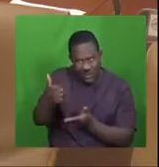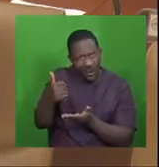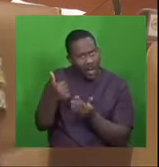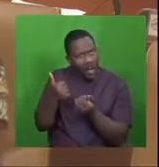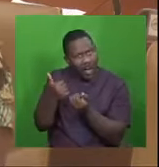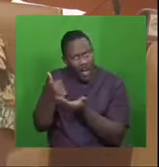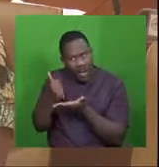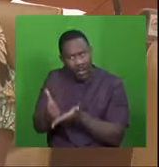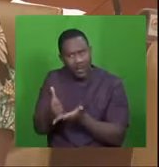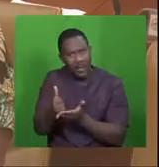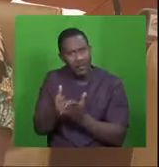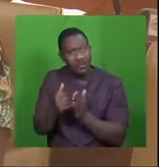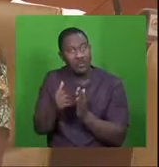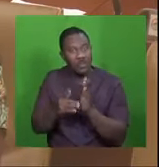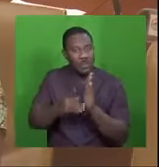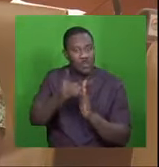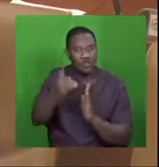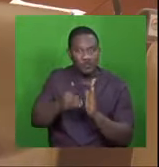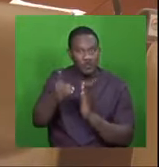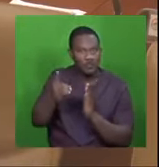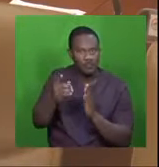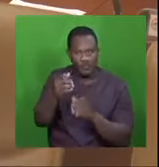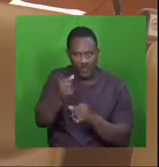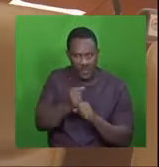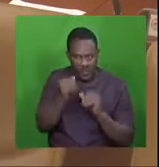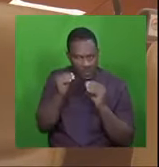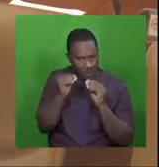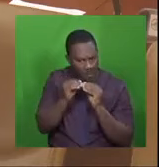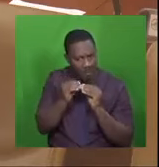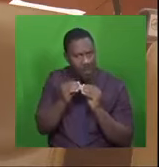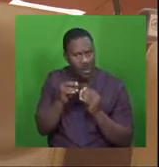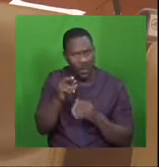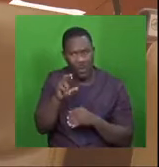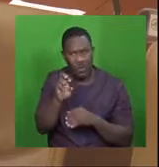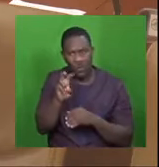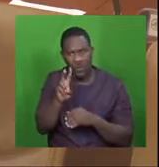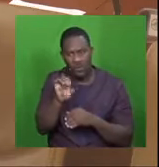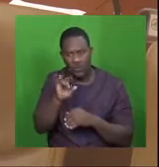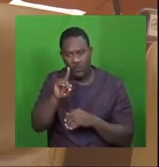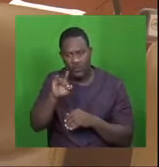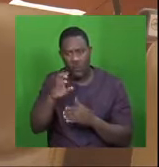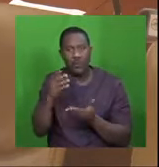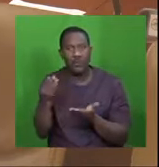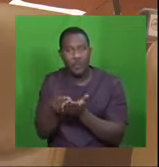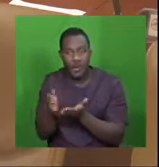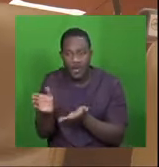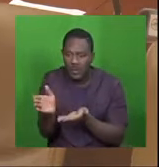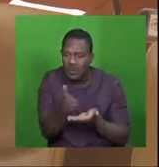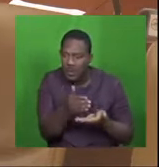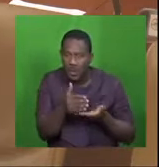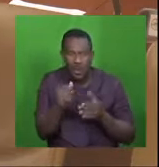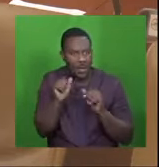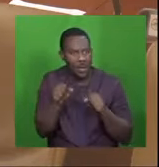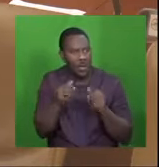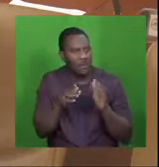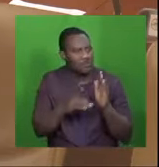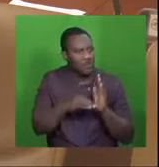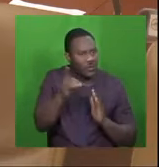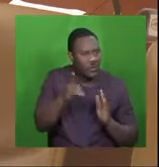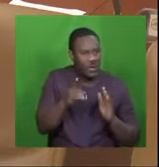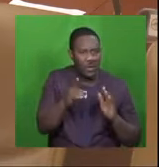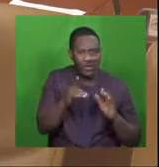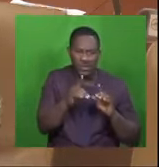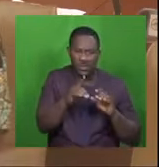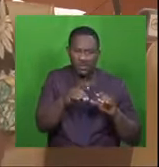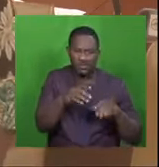development and get more revenue to carry out the things, the infrastructure needs that every district, municipal and metropolitan